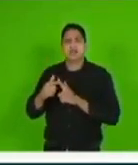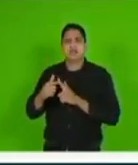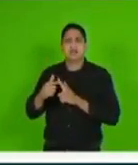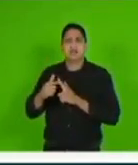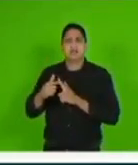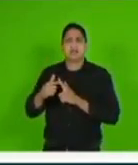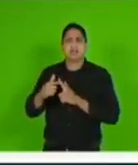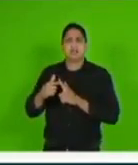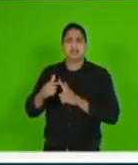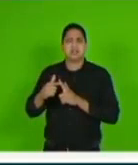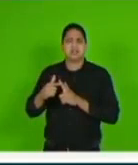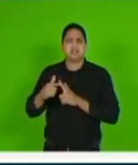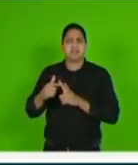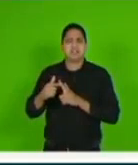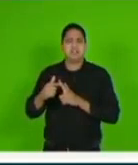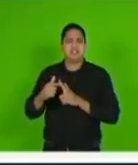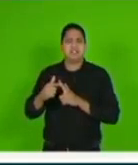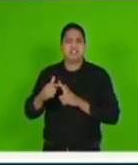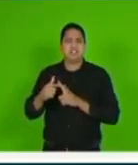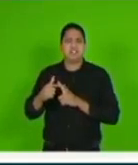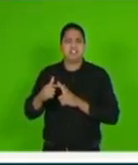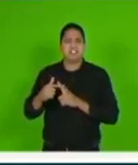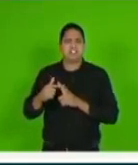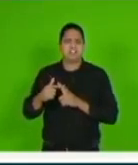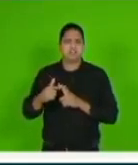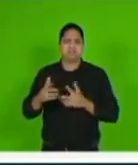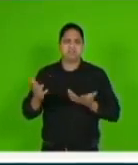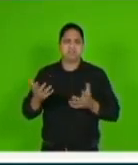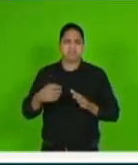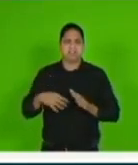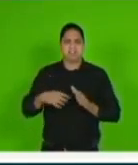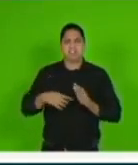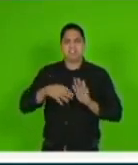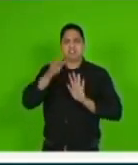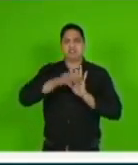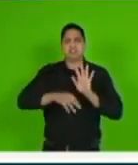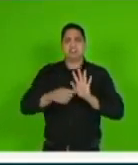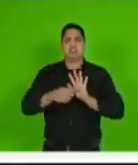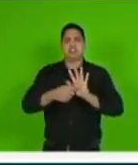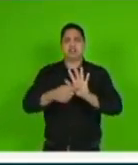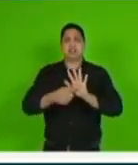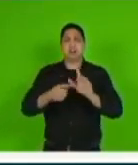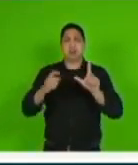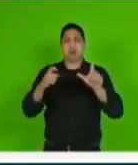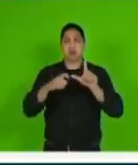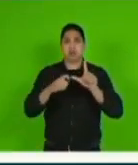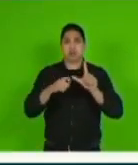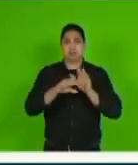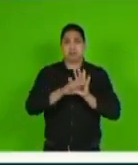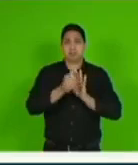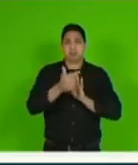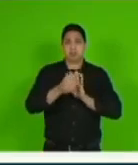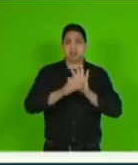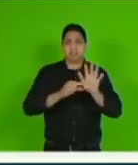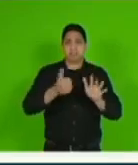in Luke 19, the text that we found that had the answer was